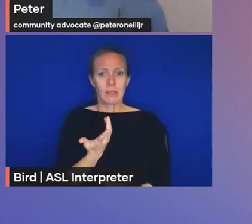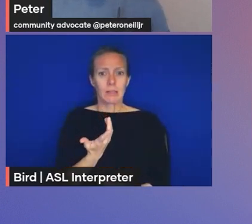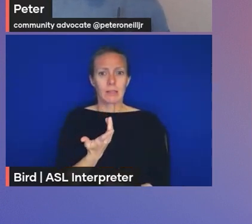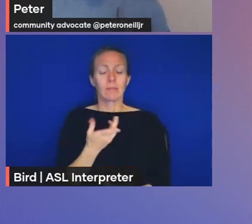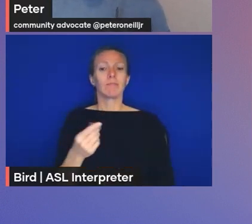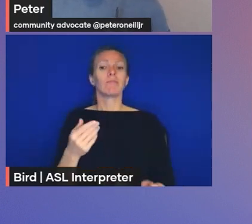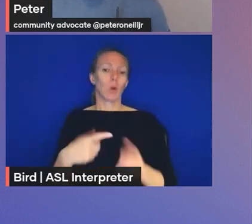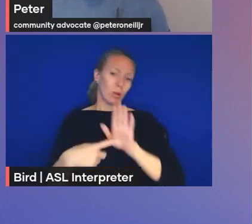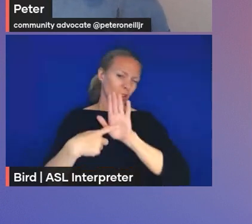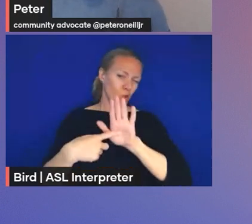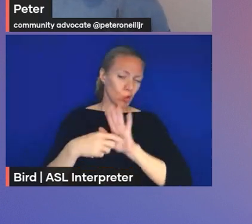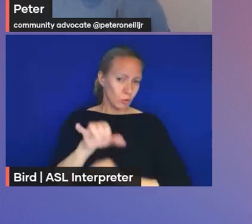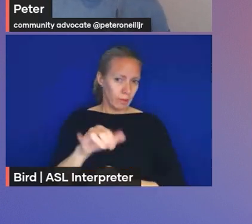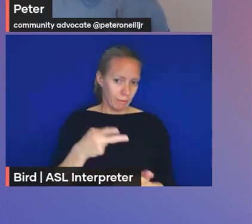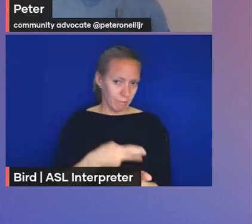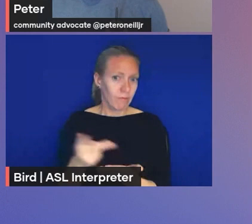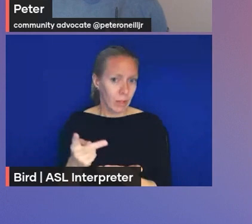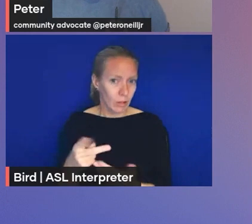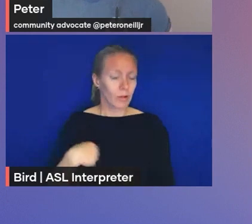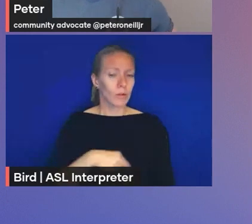failure. We see